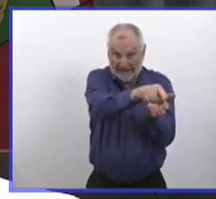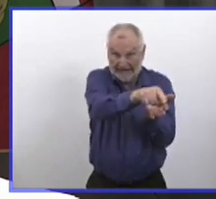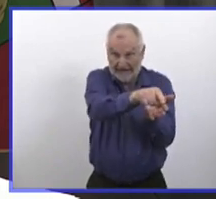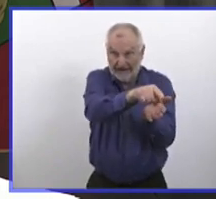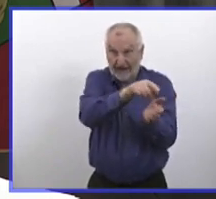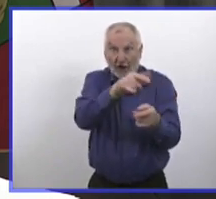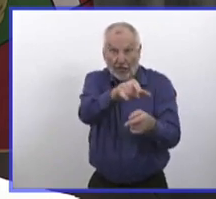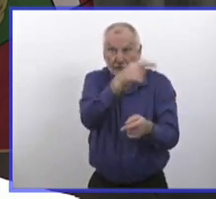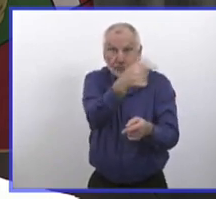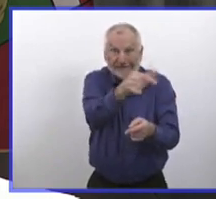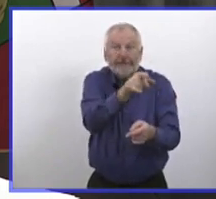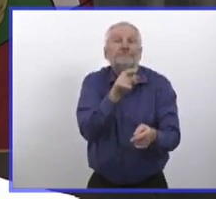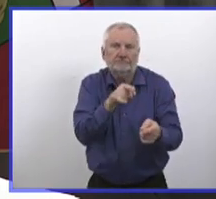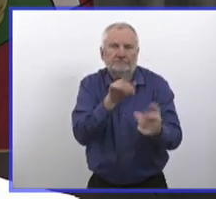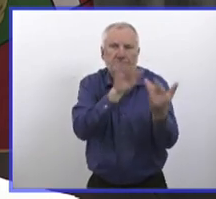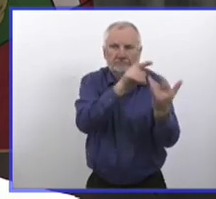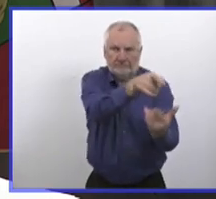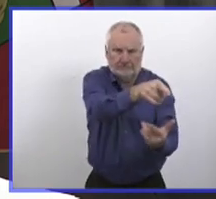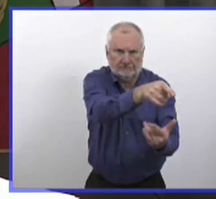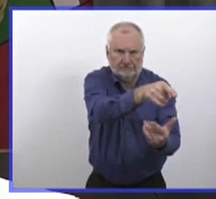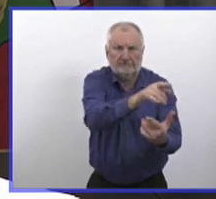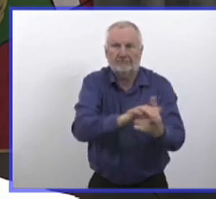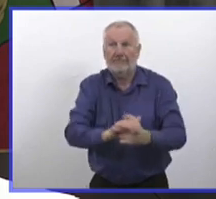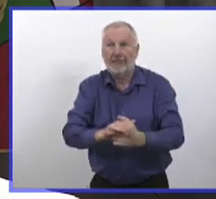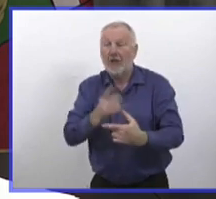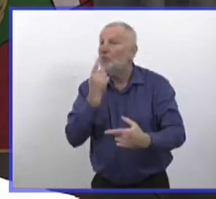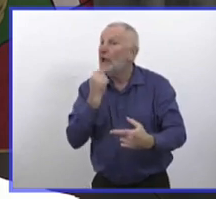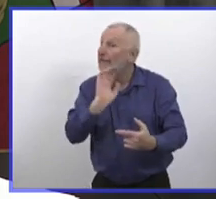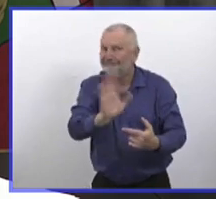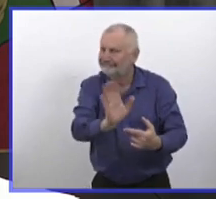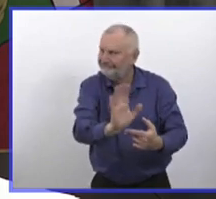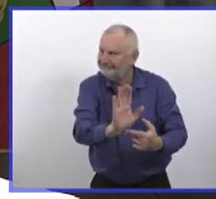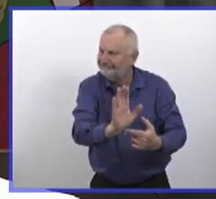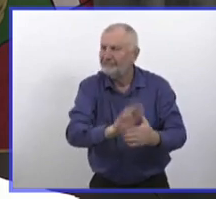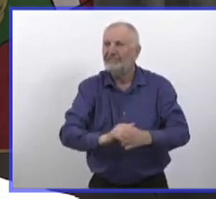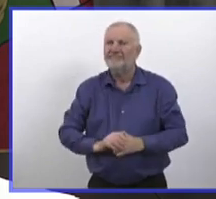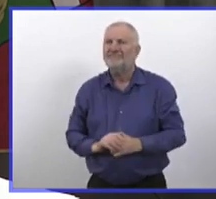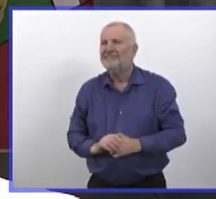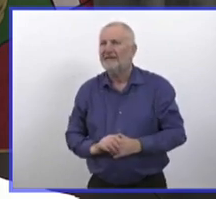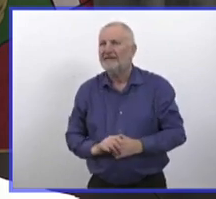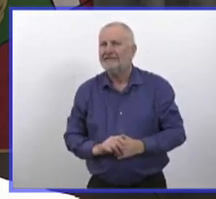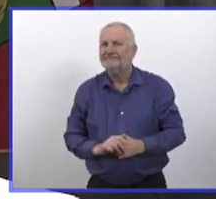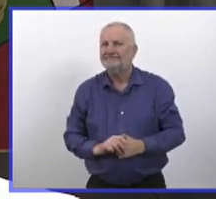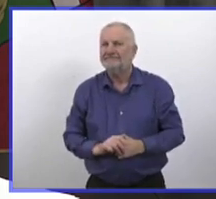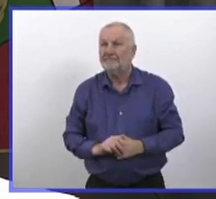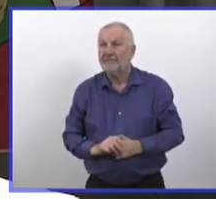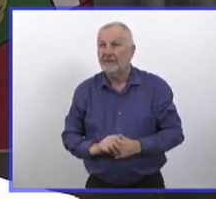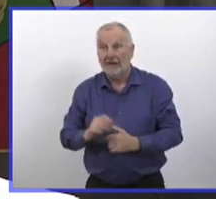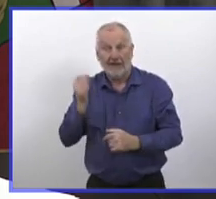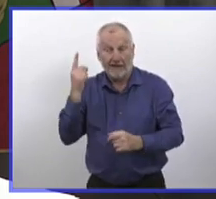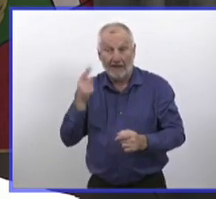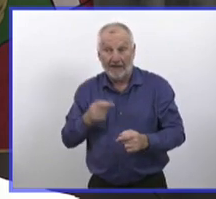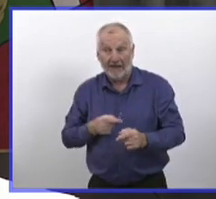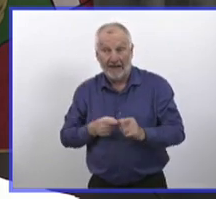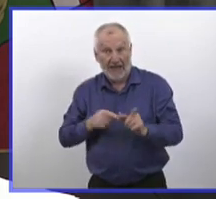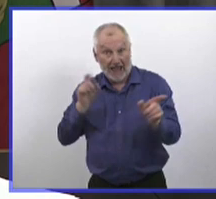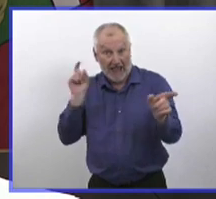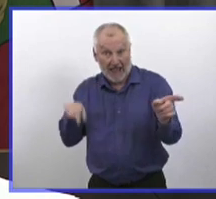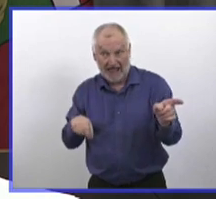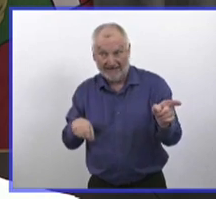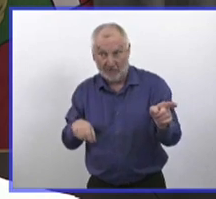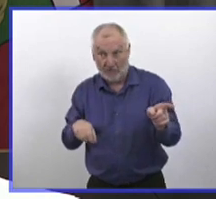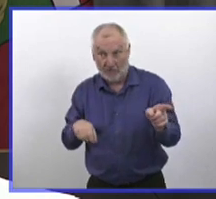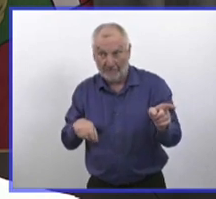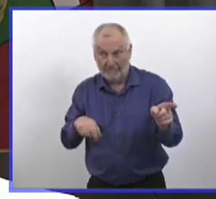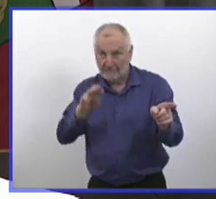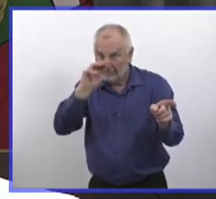individually to make themselves marked as either taking appointments, so phone calls, or that they're not,